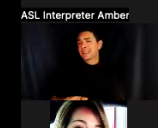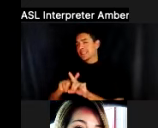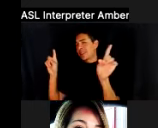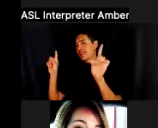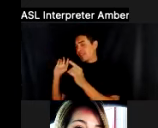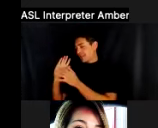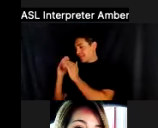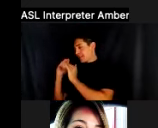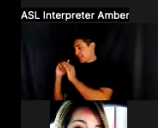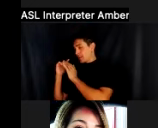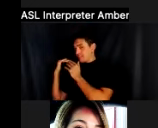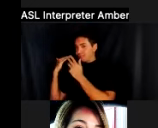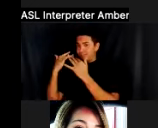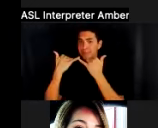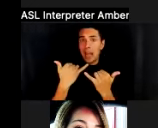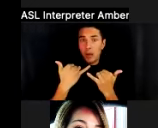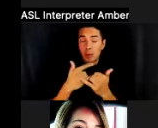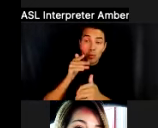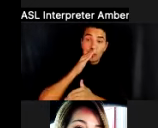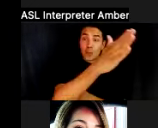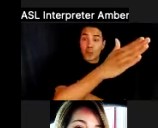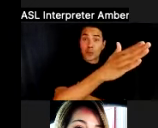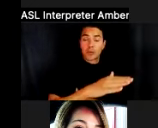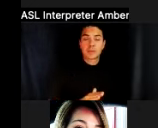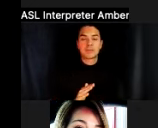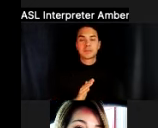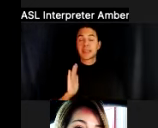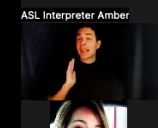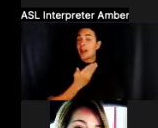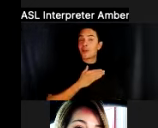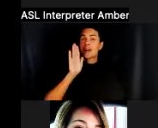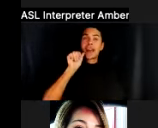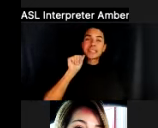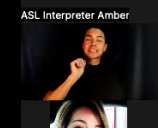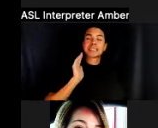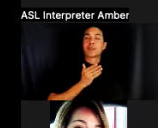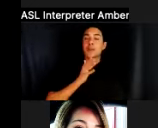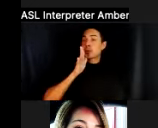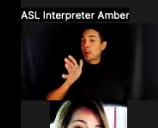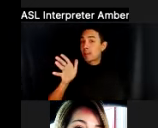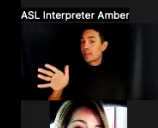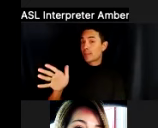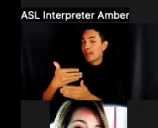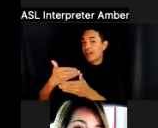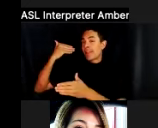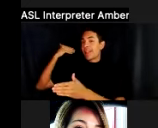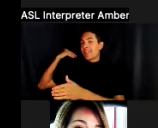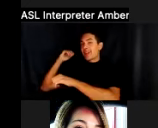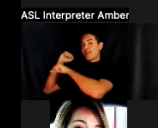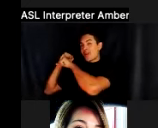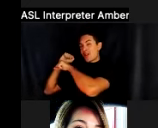the continuum, right? We're building off of the work of our aunties and our grandmothers, and we want to respect and value that and carry